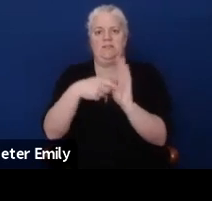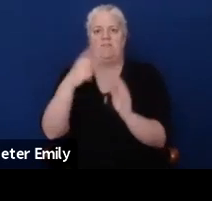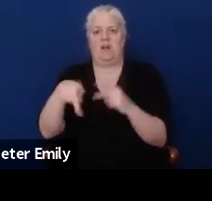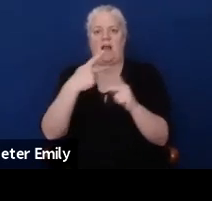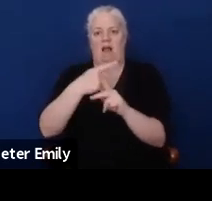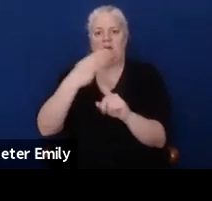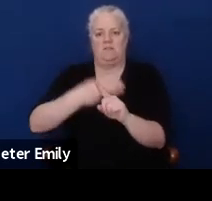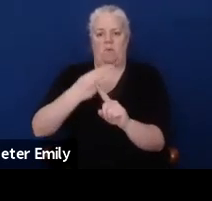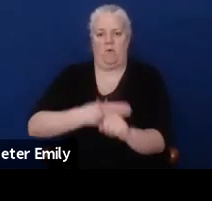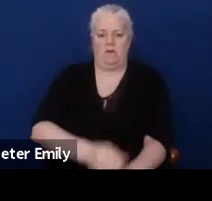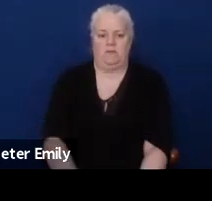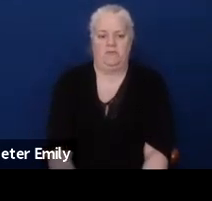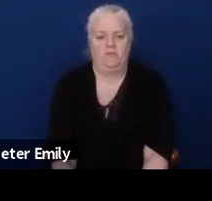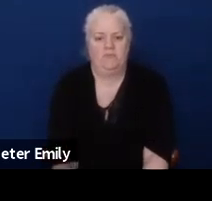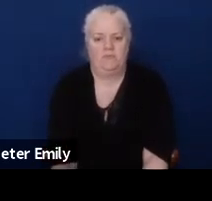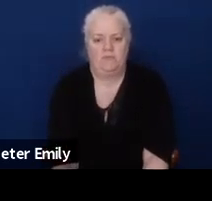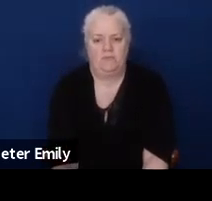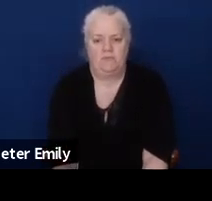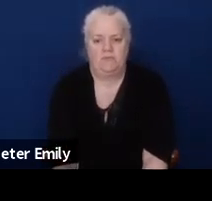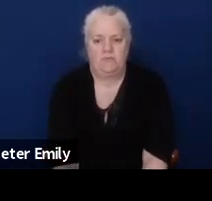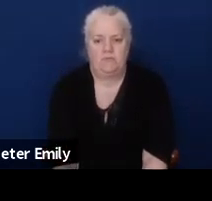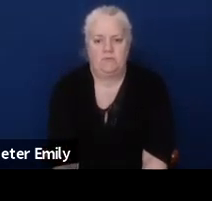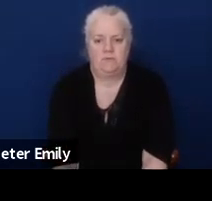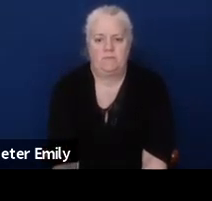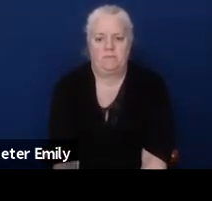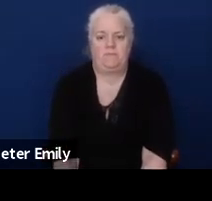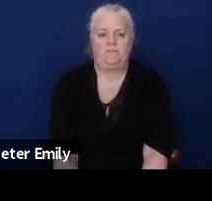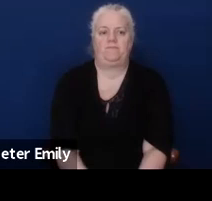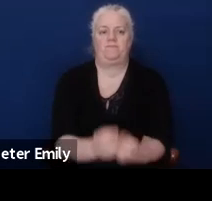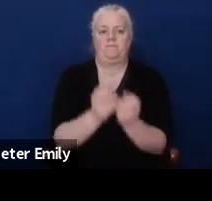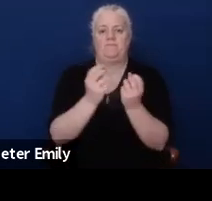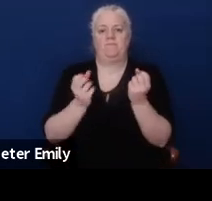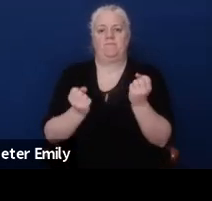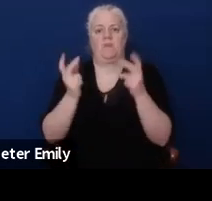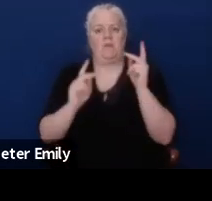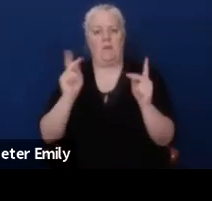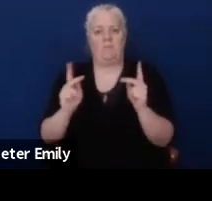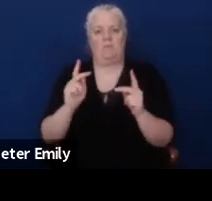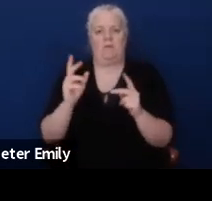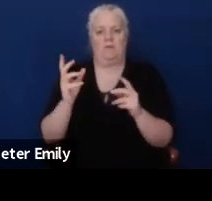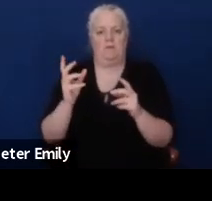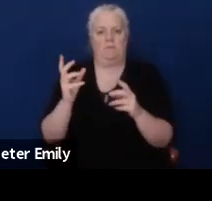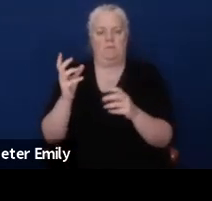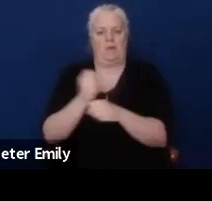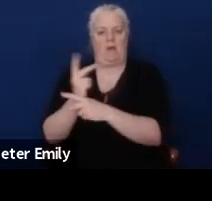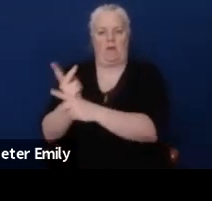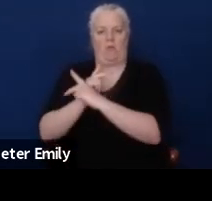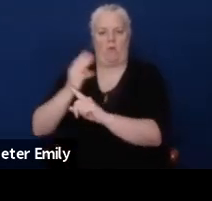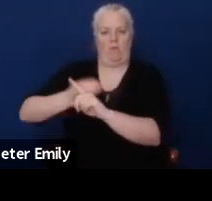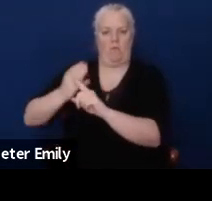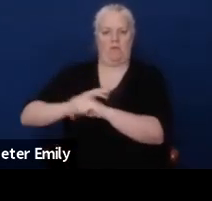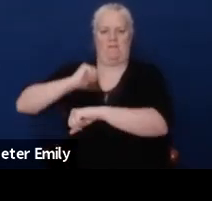of people that we see or we talk to, they get fixed rate loan. Fixed rate loan can be